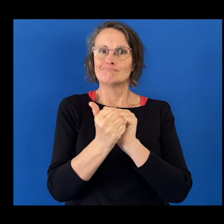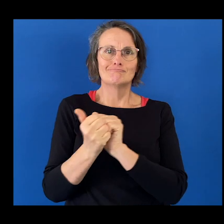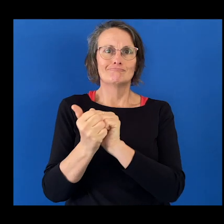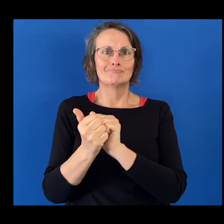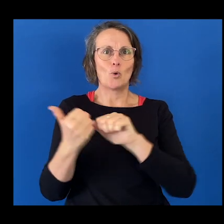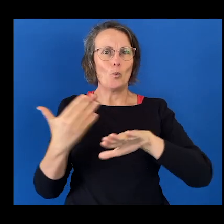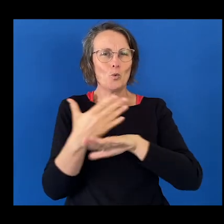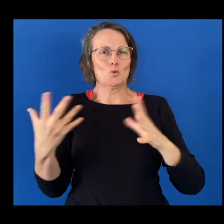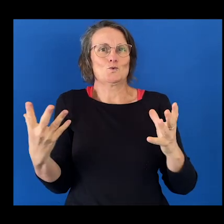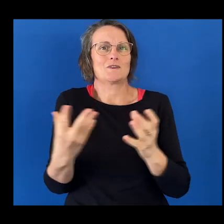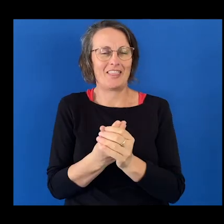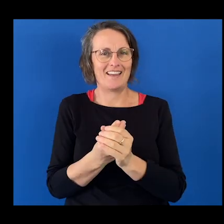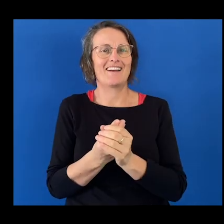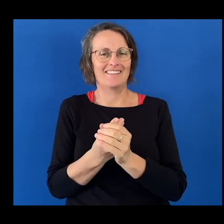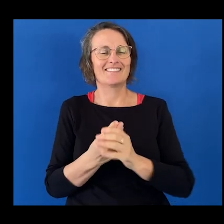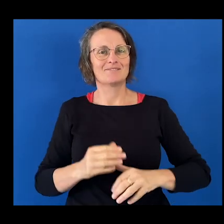that